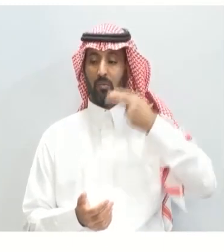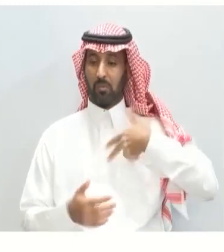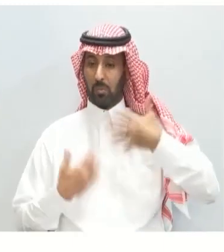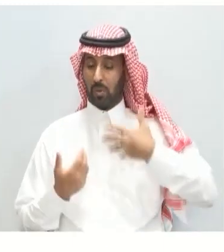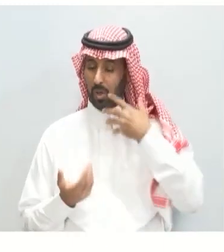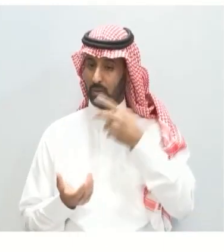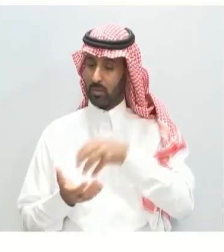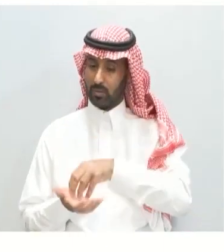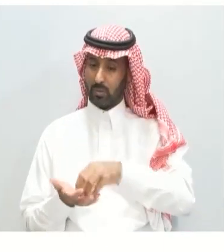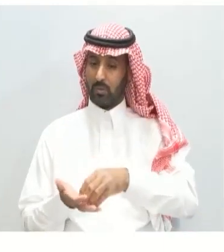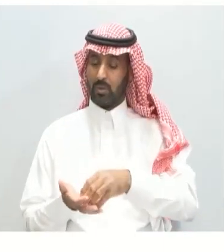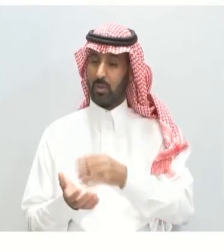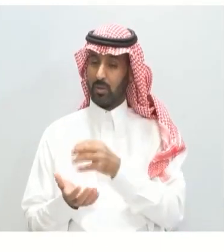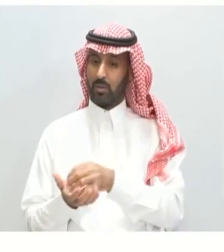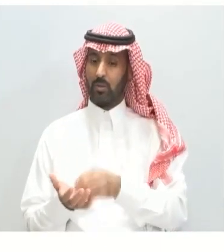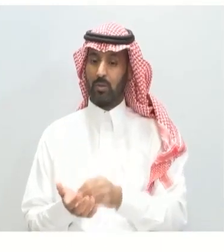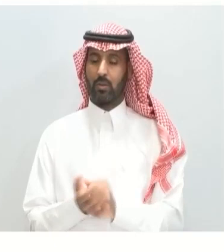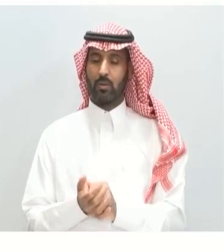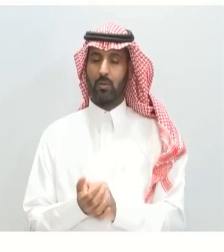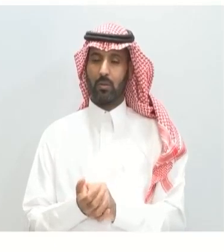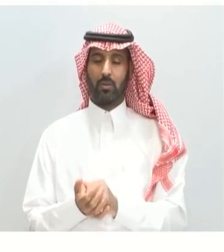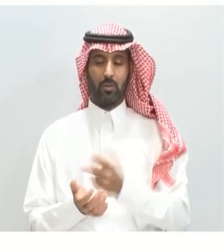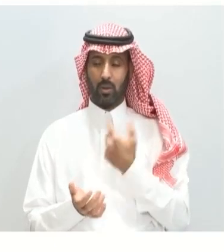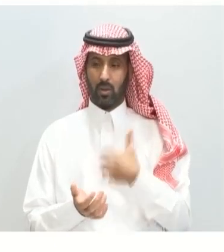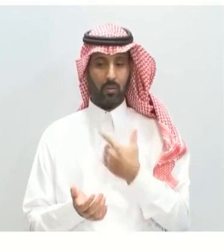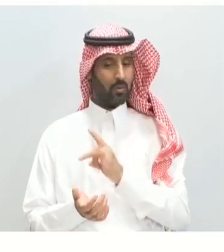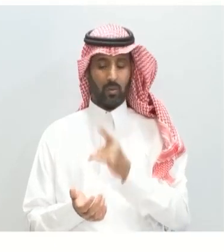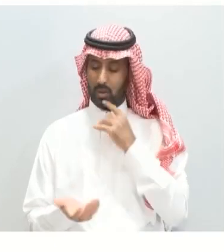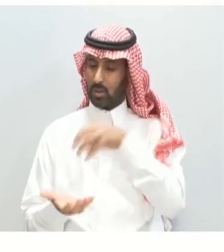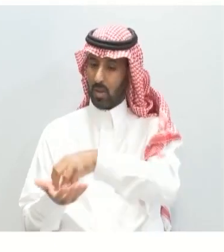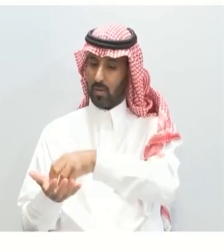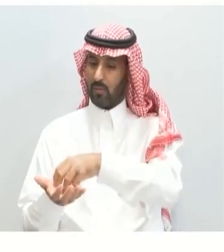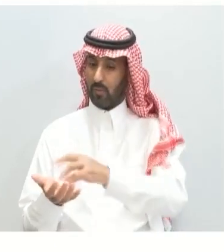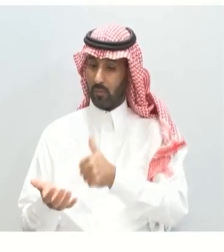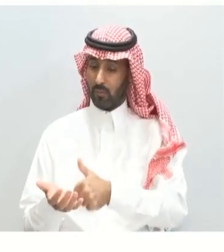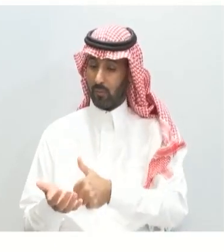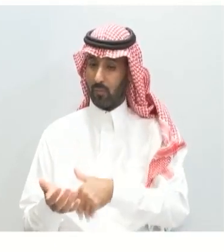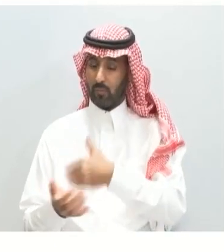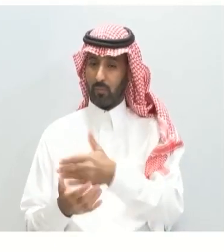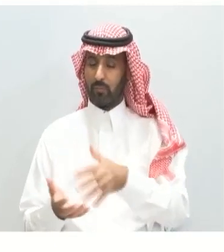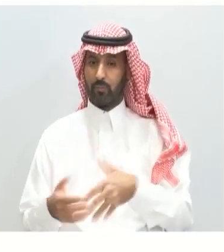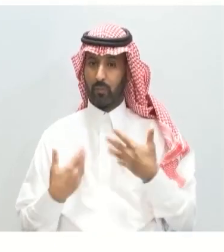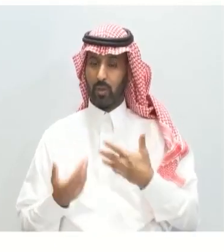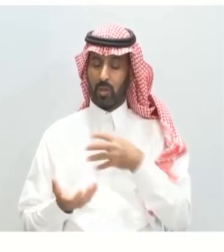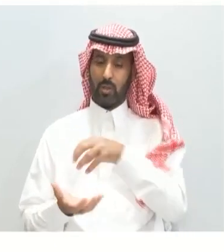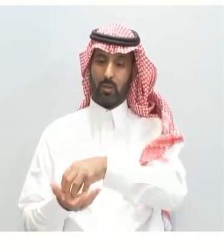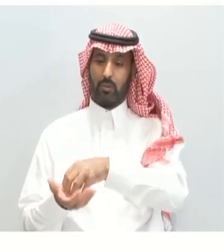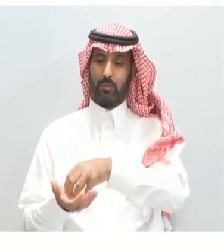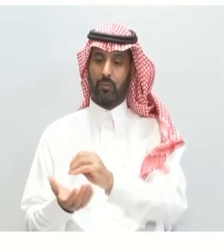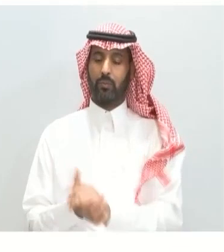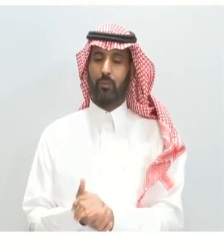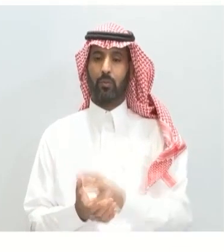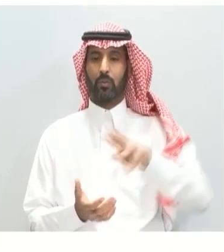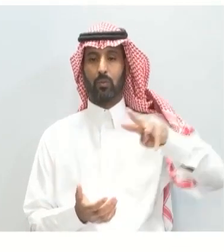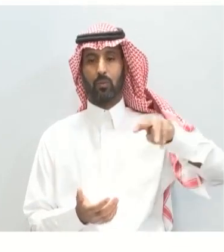Very good. Exciting. He doesn't describe how does he feel here. He's describing the source of the excitement, which is the New